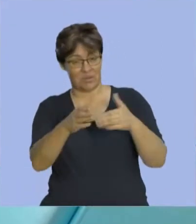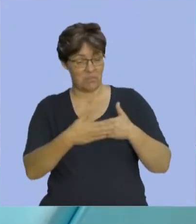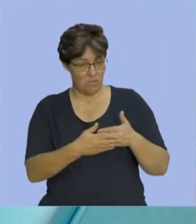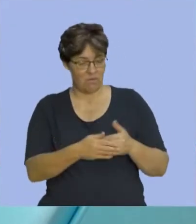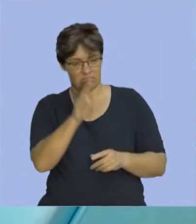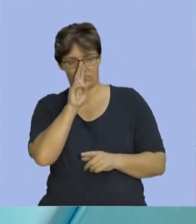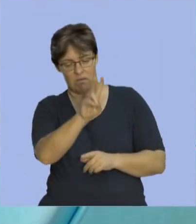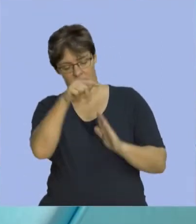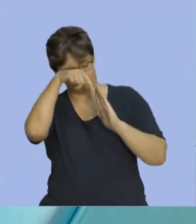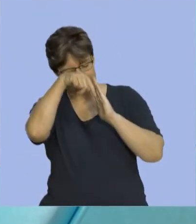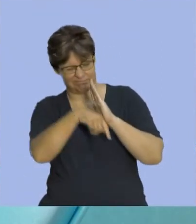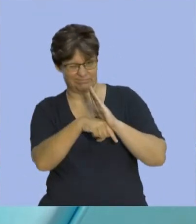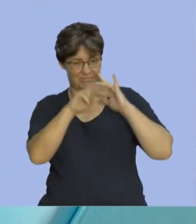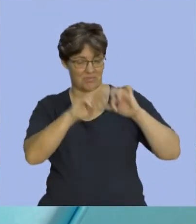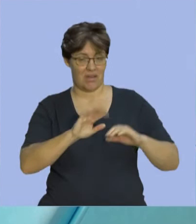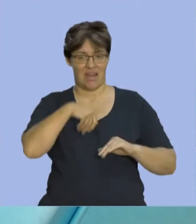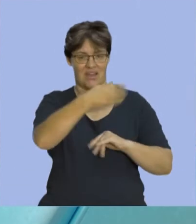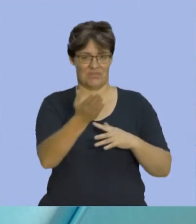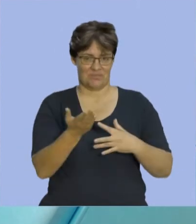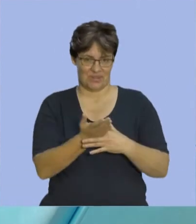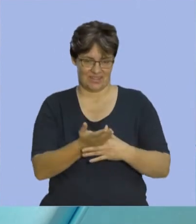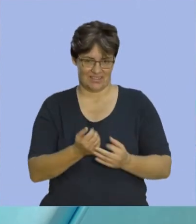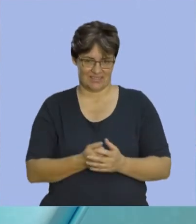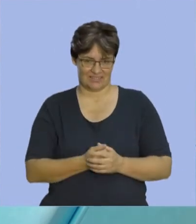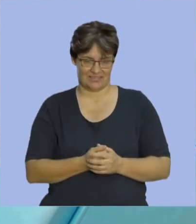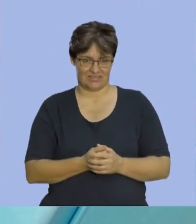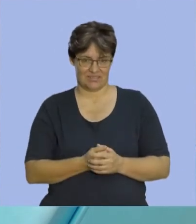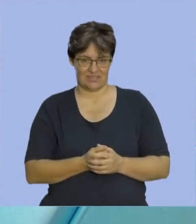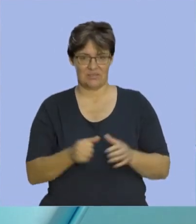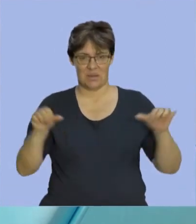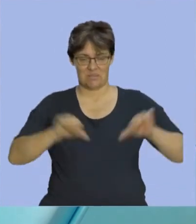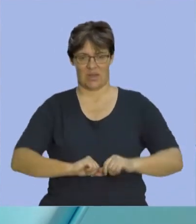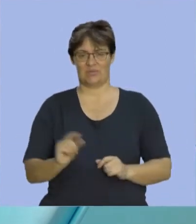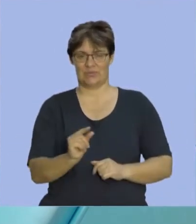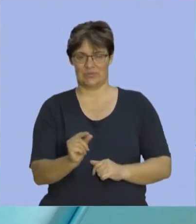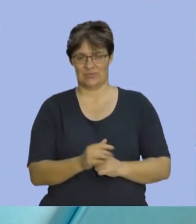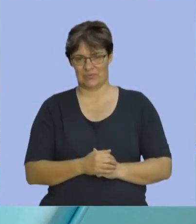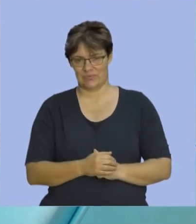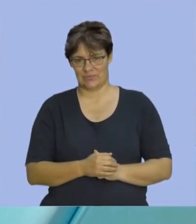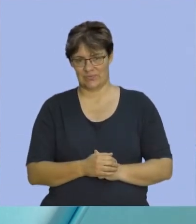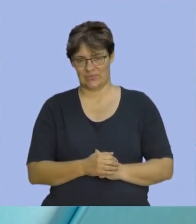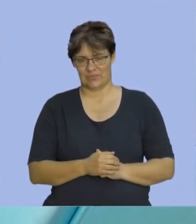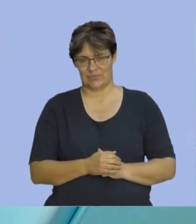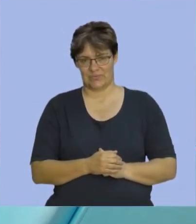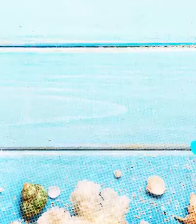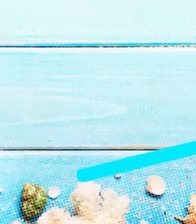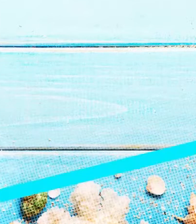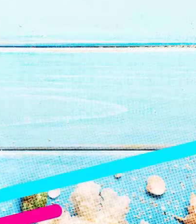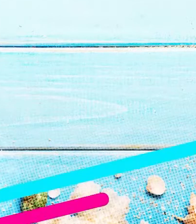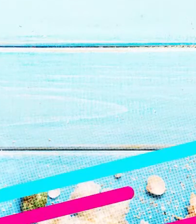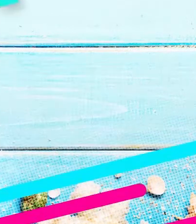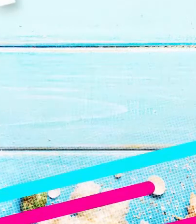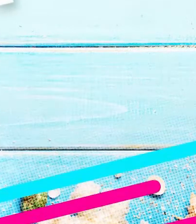Guys, stay tuned. We're going to look at this in great detail just after the ad break, and I'll be back with some more.